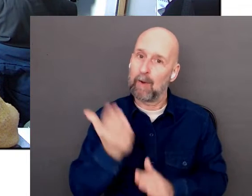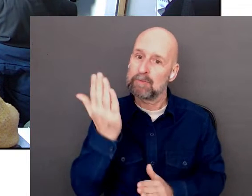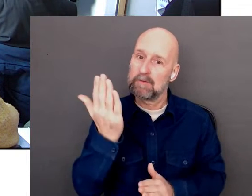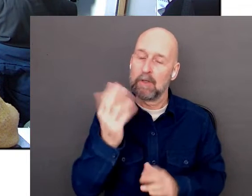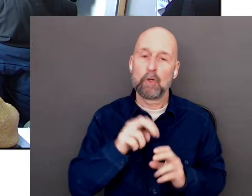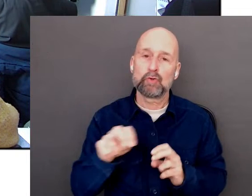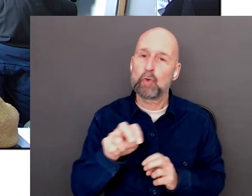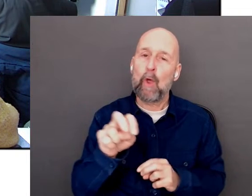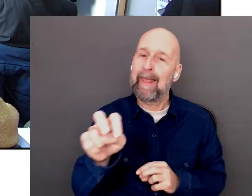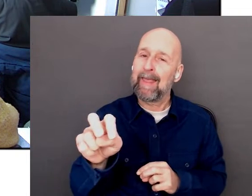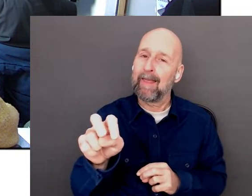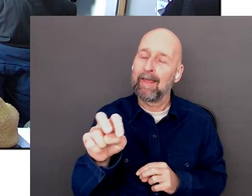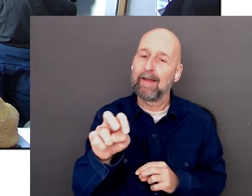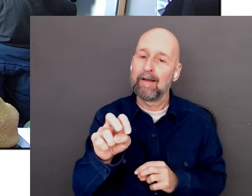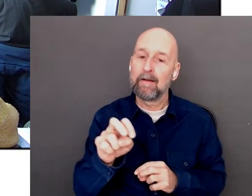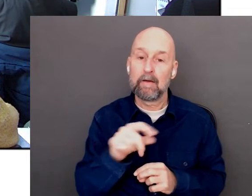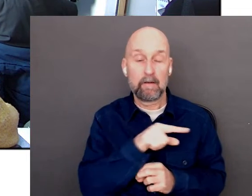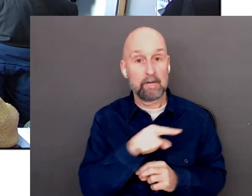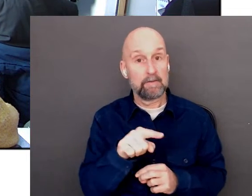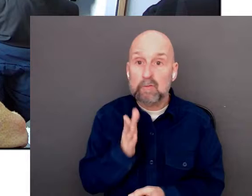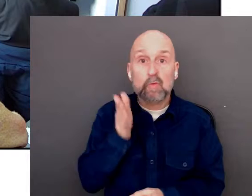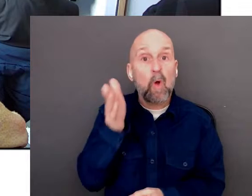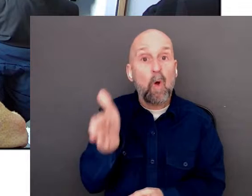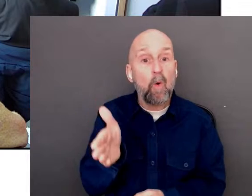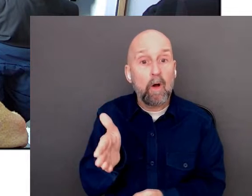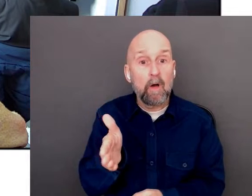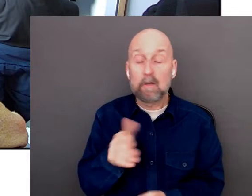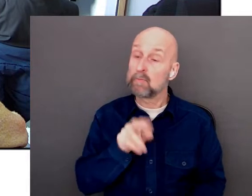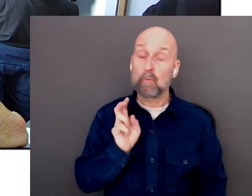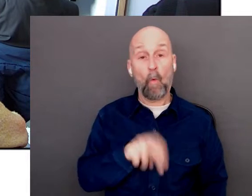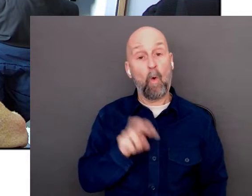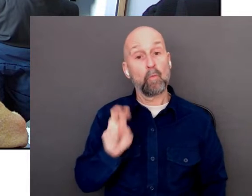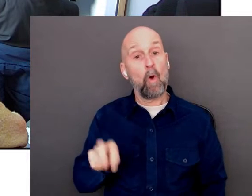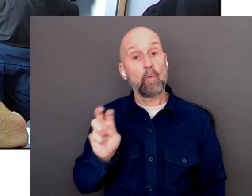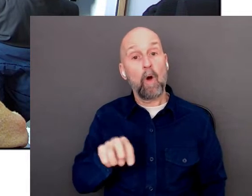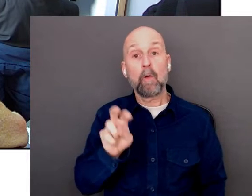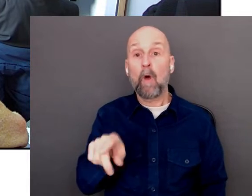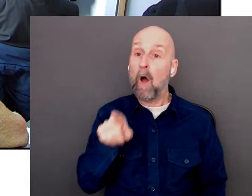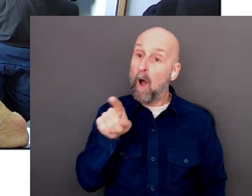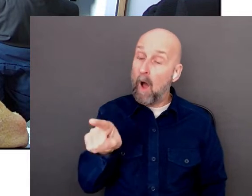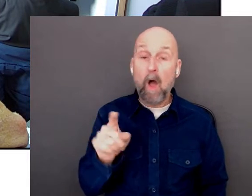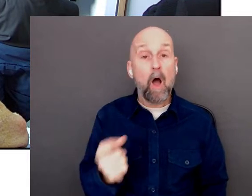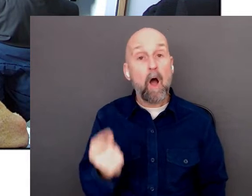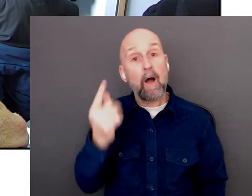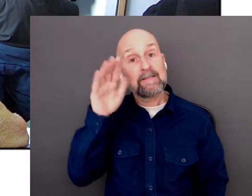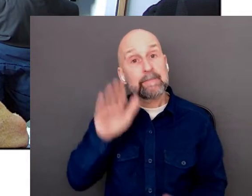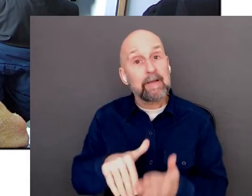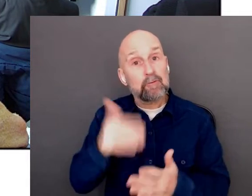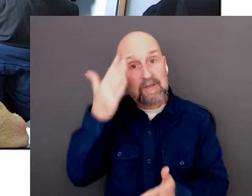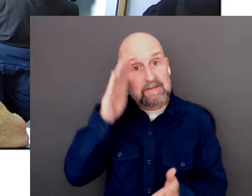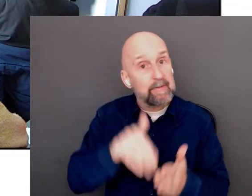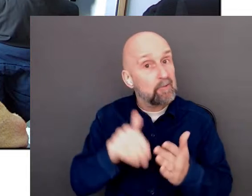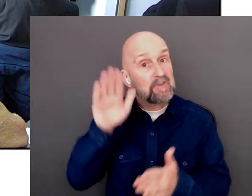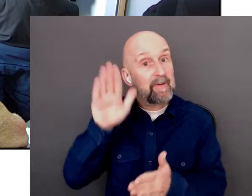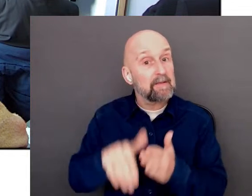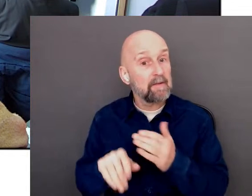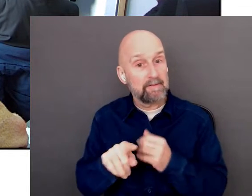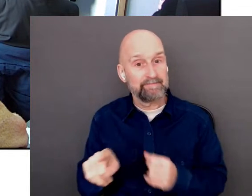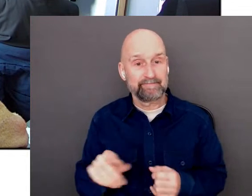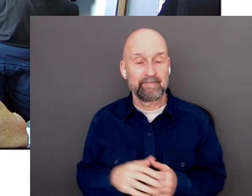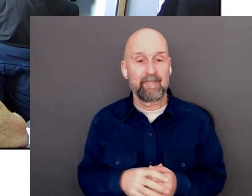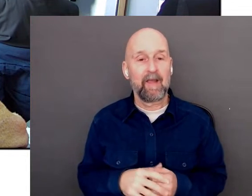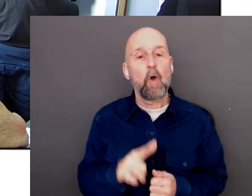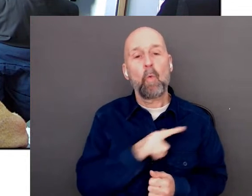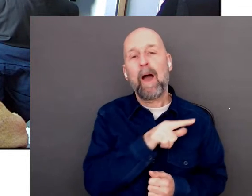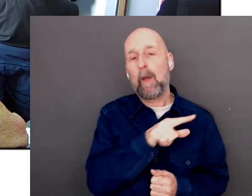you have more chance to get their attention. Stumble upon life and experience it. So we kind of try, of course, there's a design process,